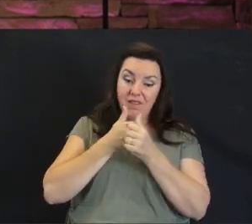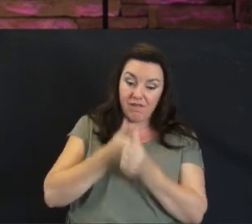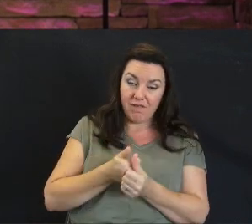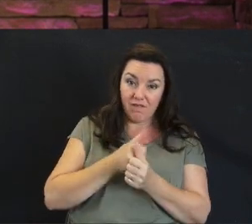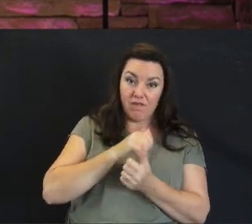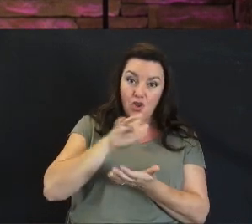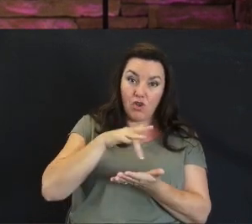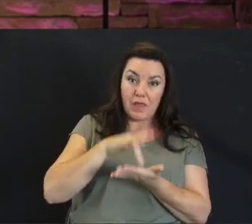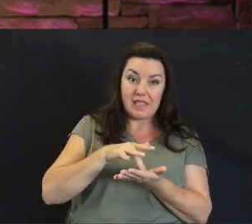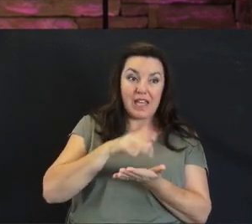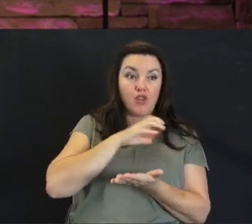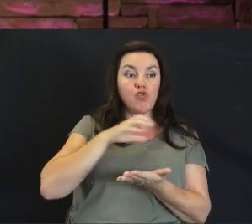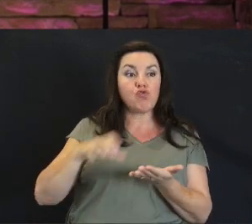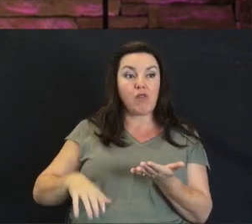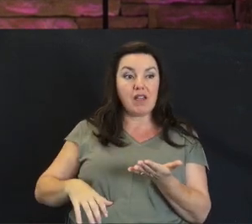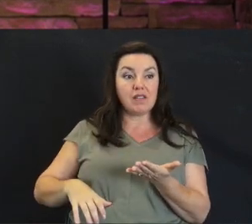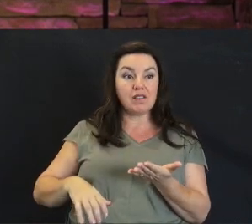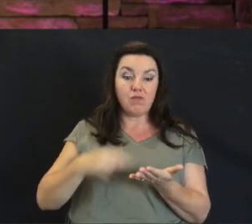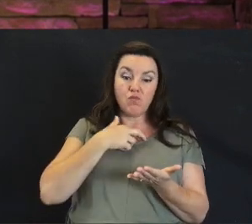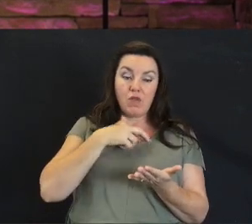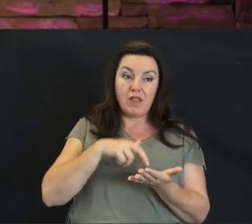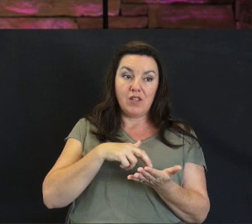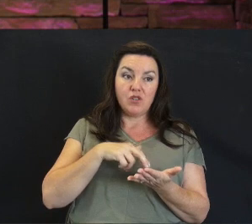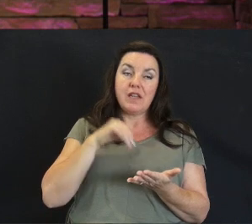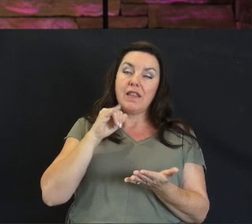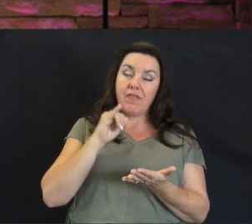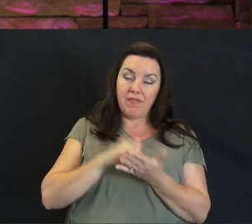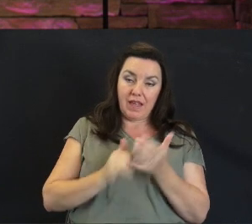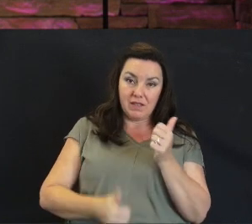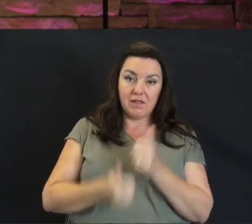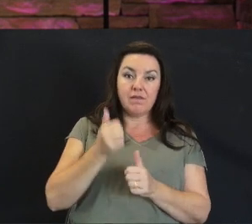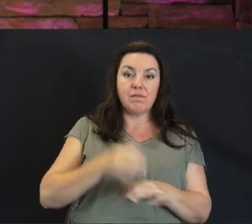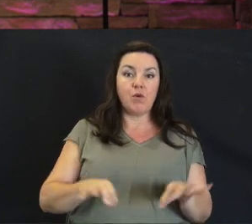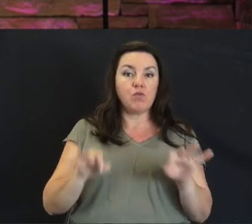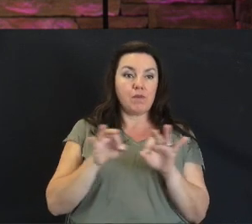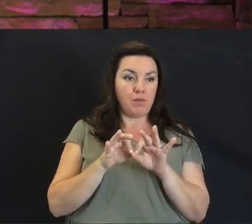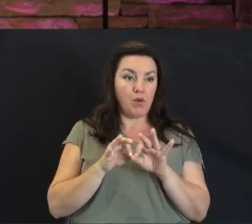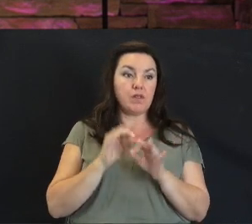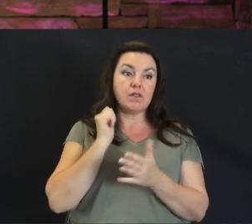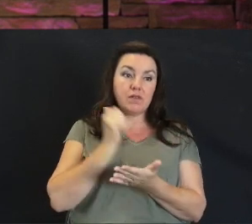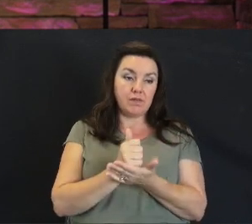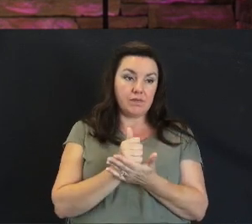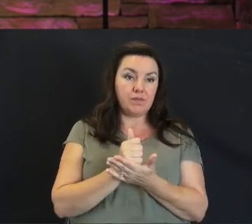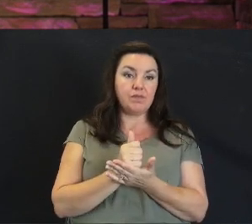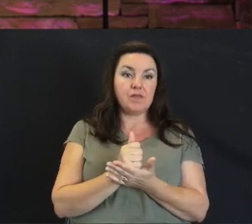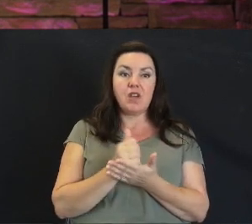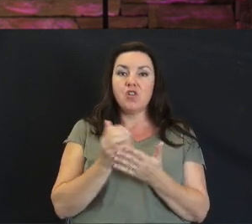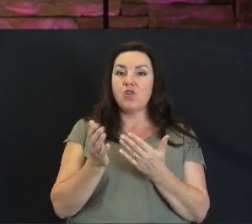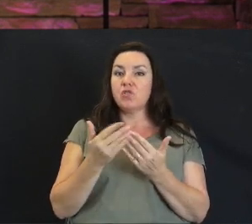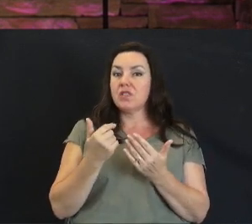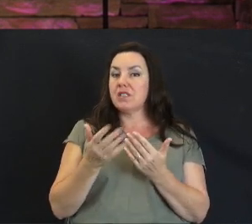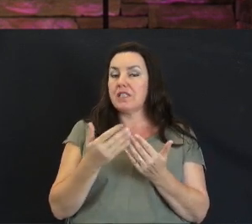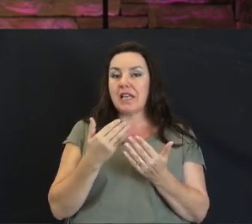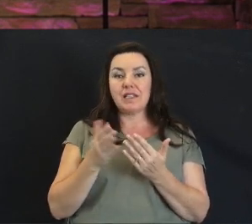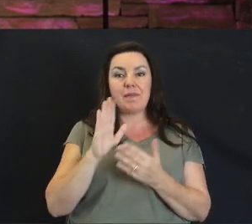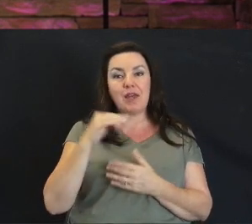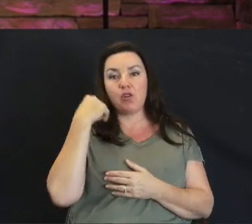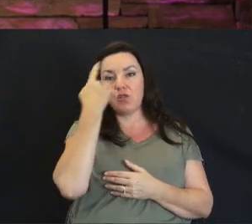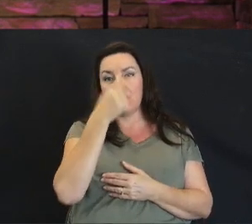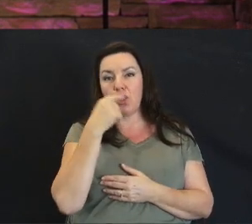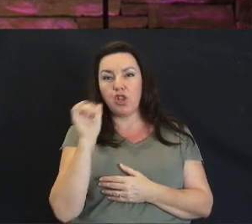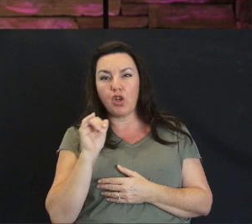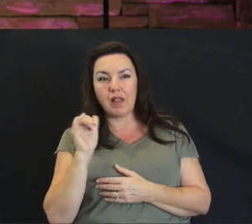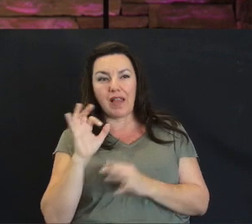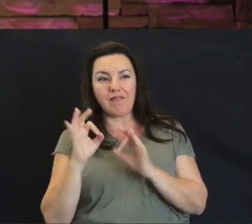it If it has religion At the center of it That's the most important thing Amen So again Doesn't matter what your family Looks like